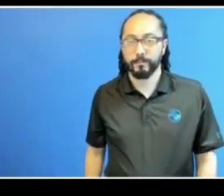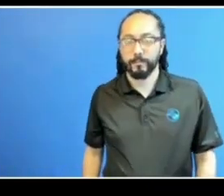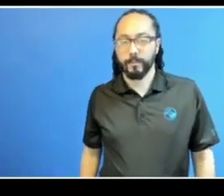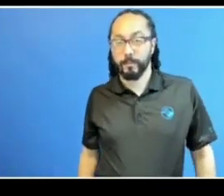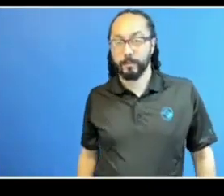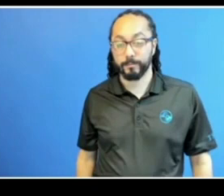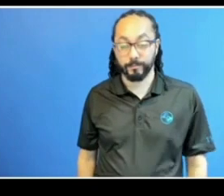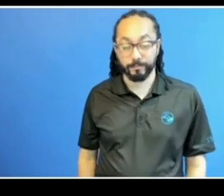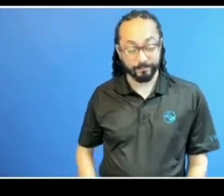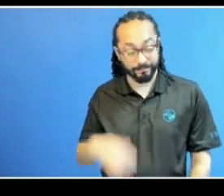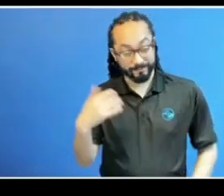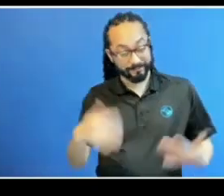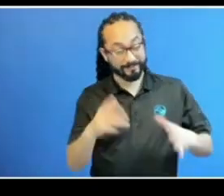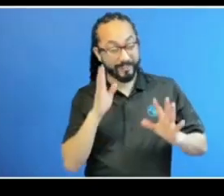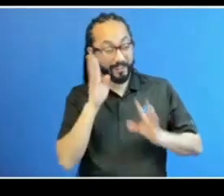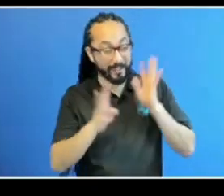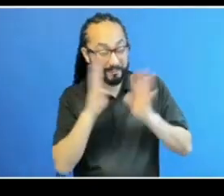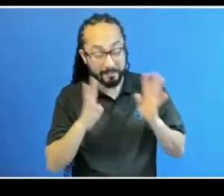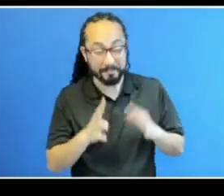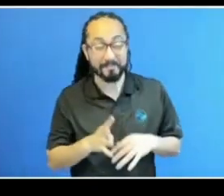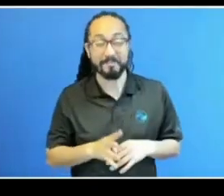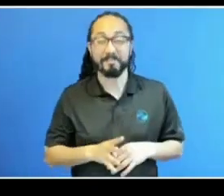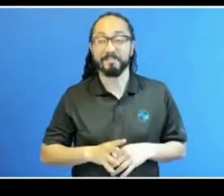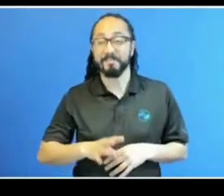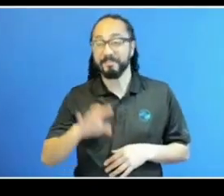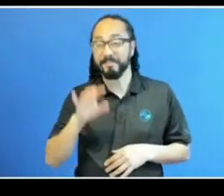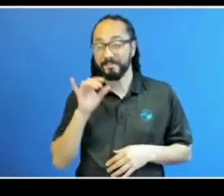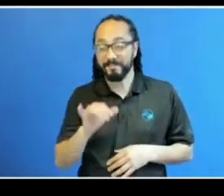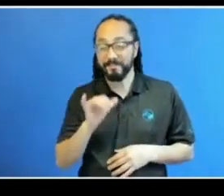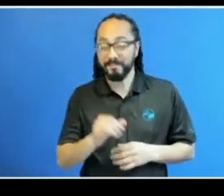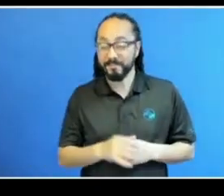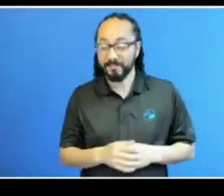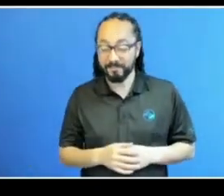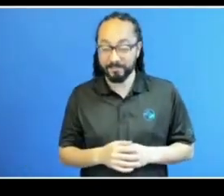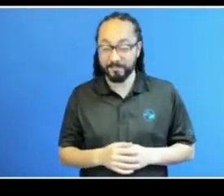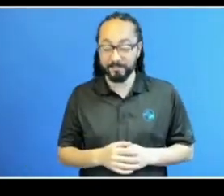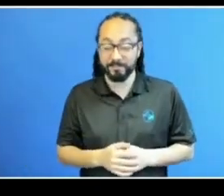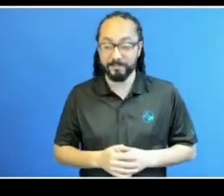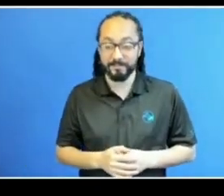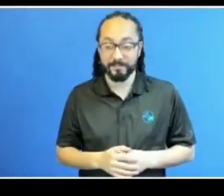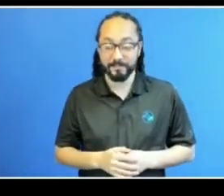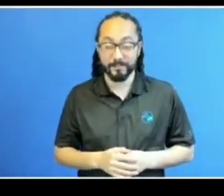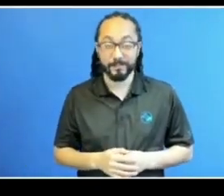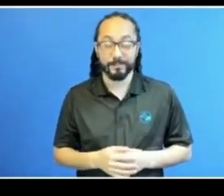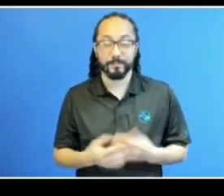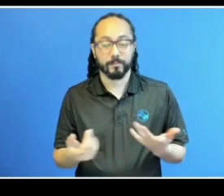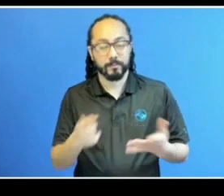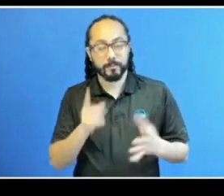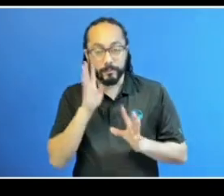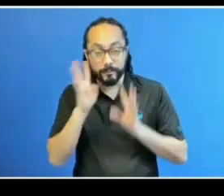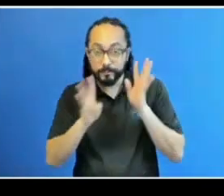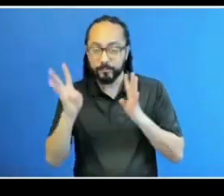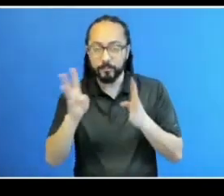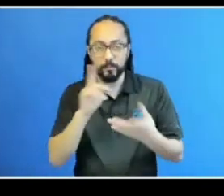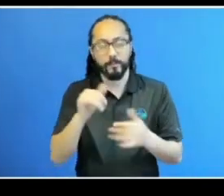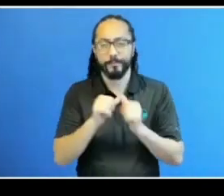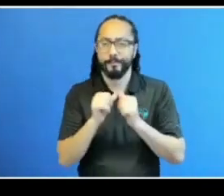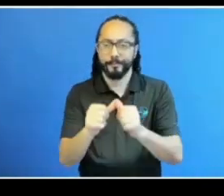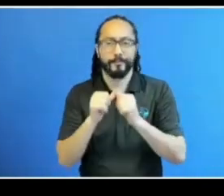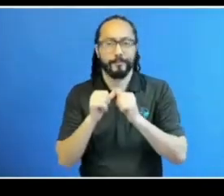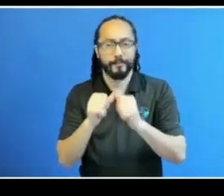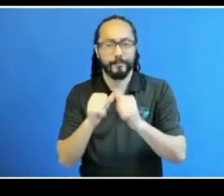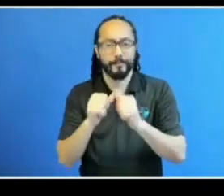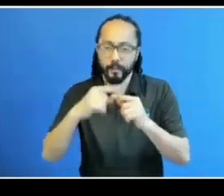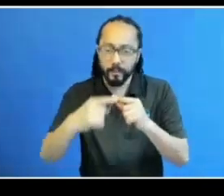Innovation. I feel like this is innovation. Obviously, it's a continuous thing. It's a continuous